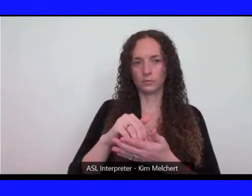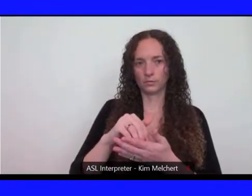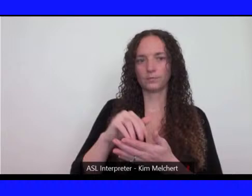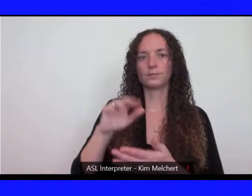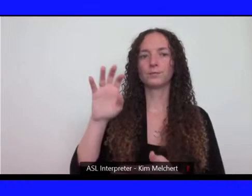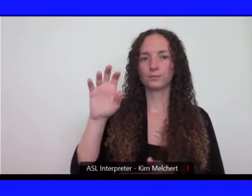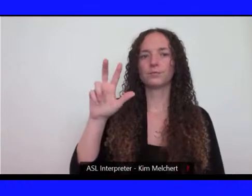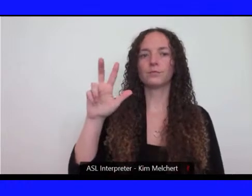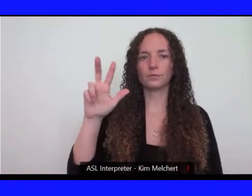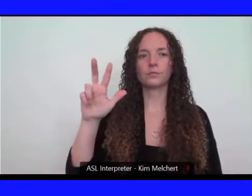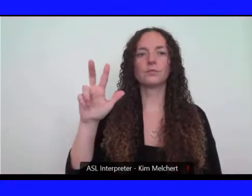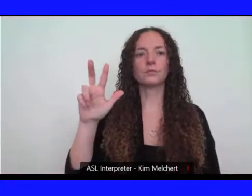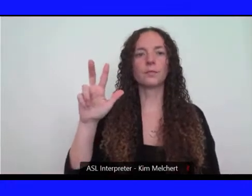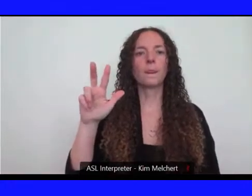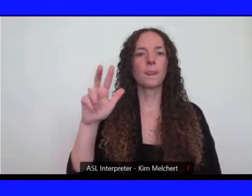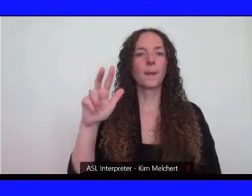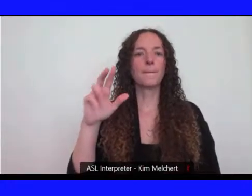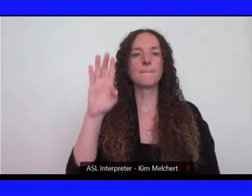but